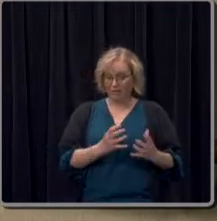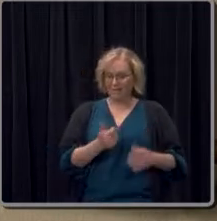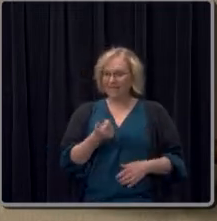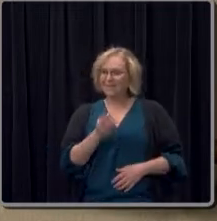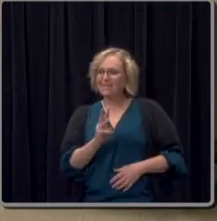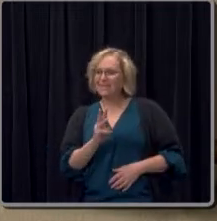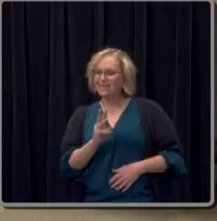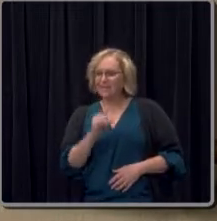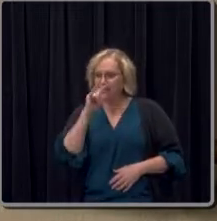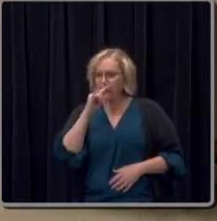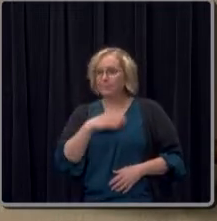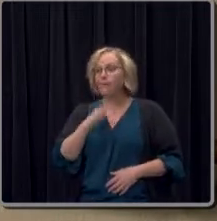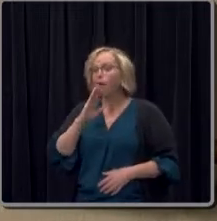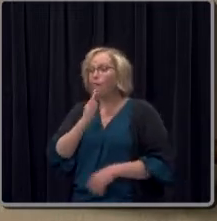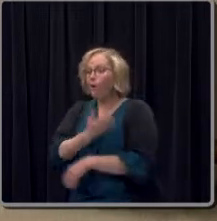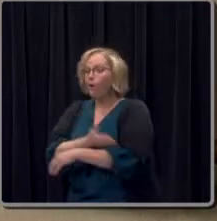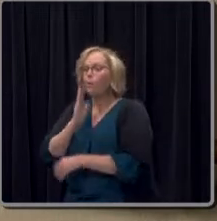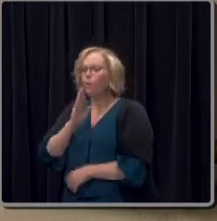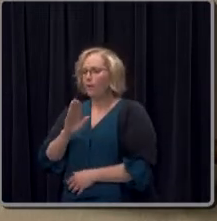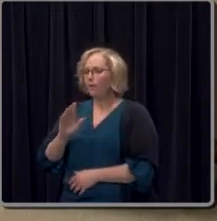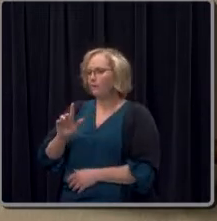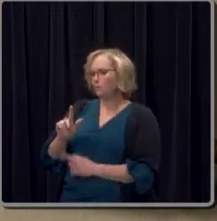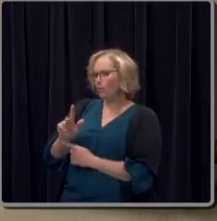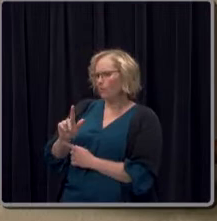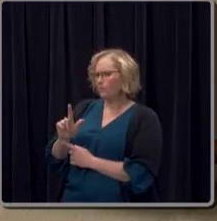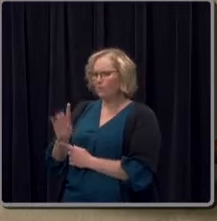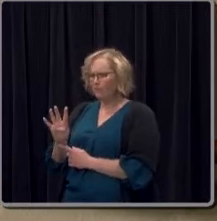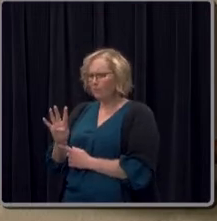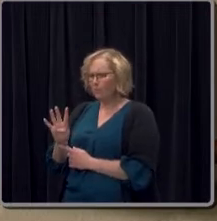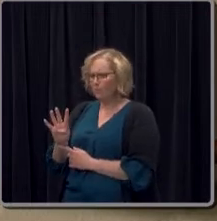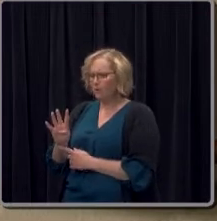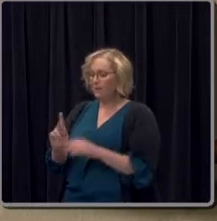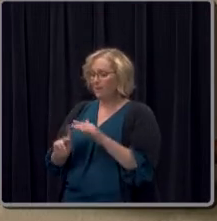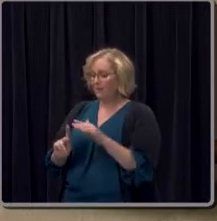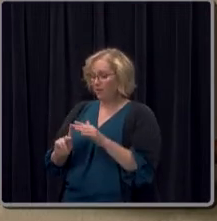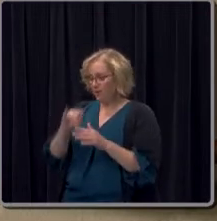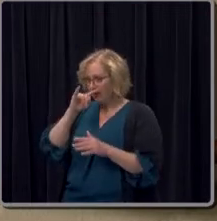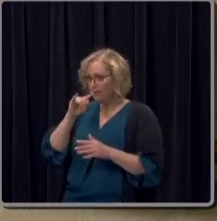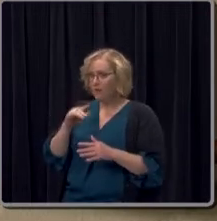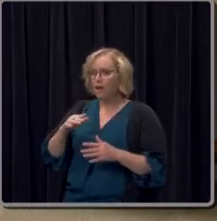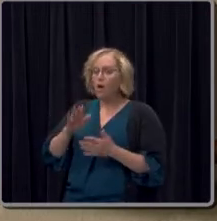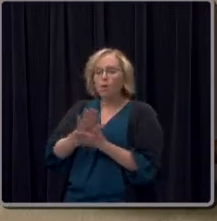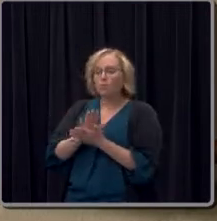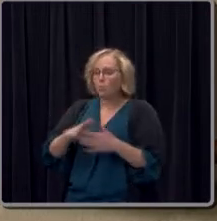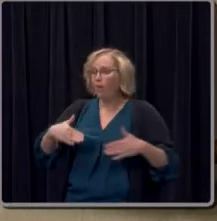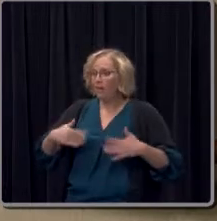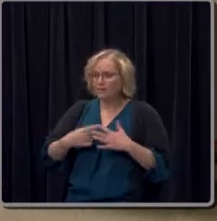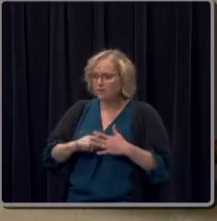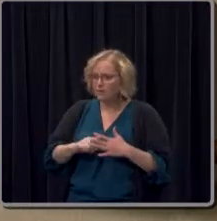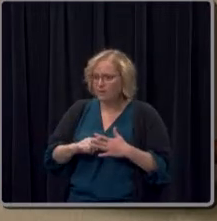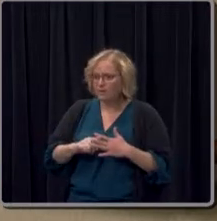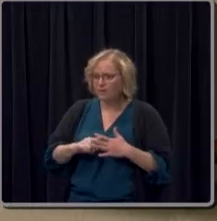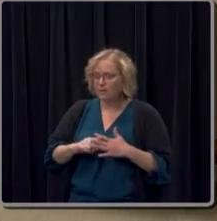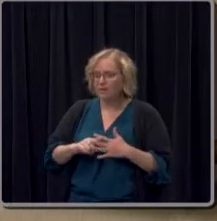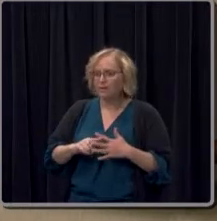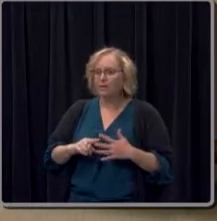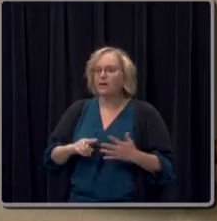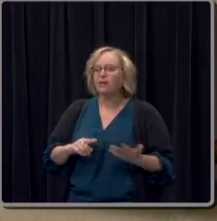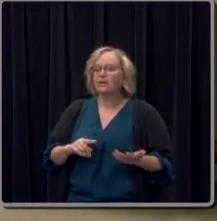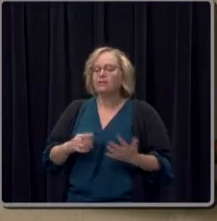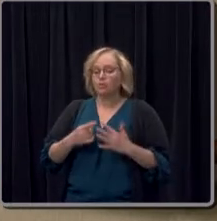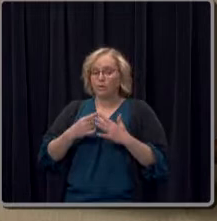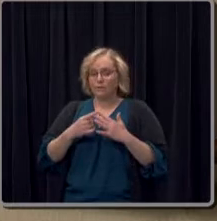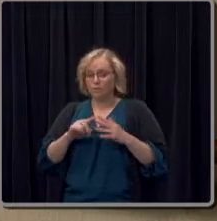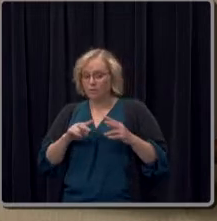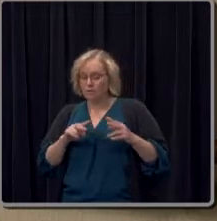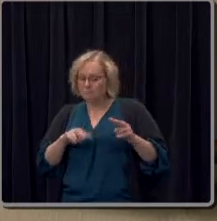my daughter now is going to have 23, 24, I think, somewhere right around there, and school hasn't even started. So you start looking at how the